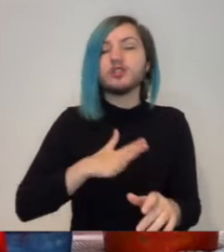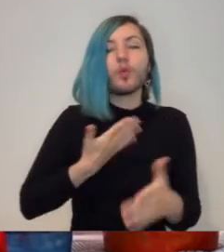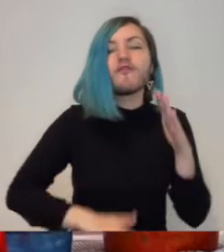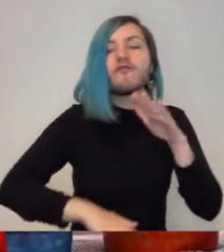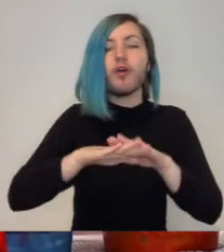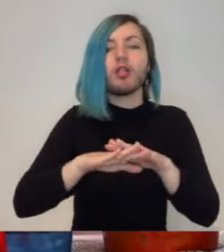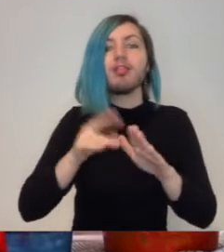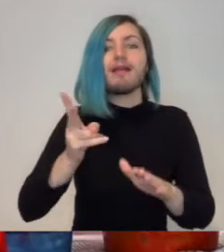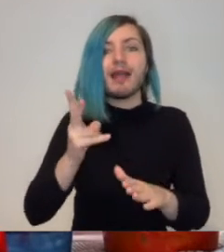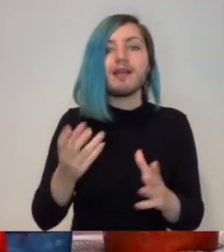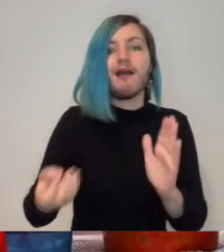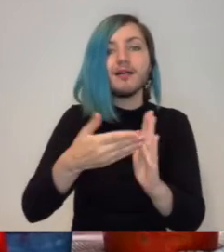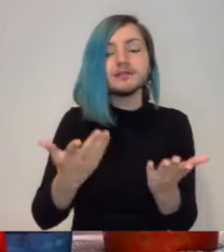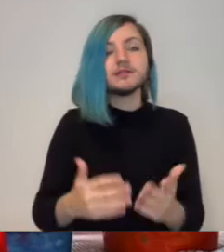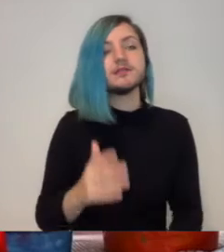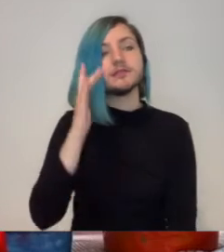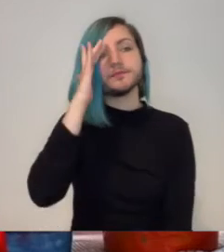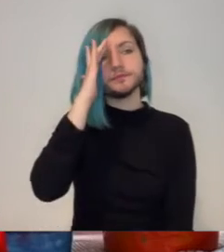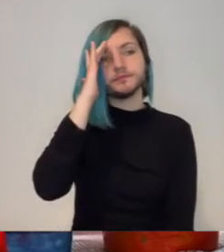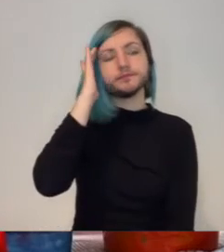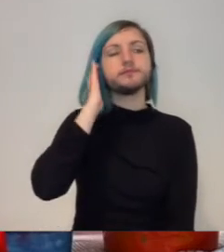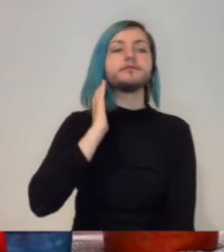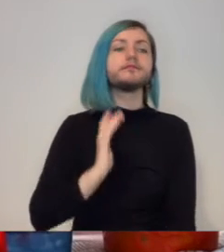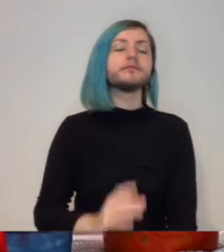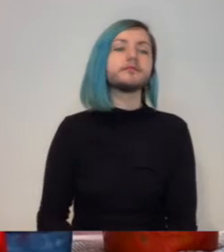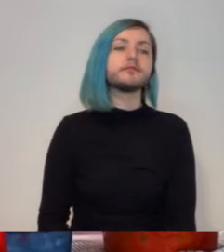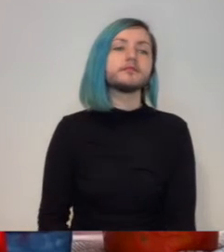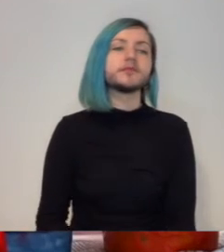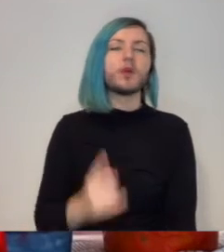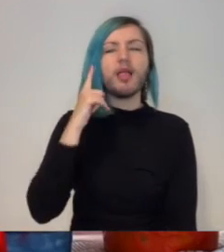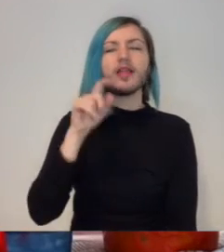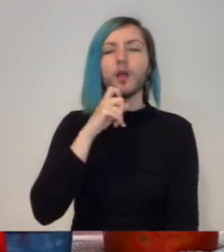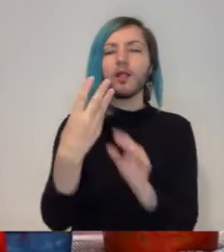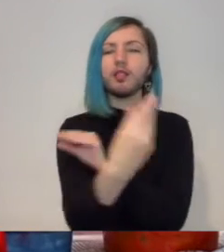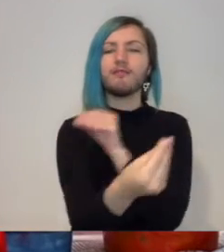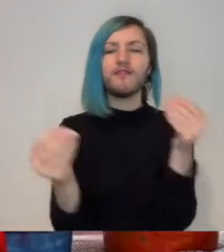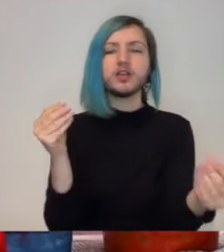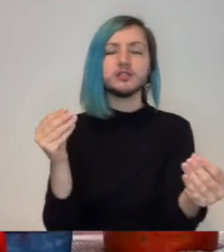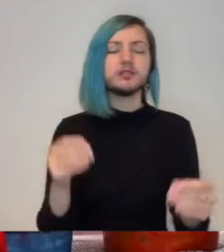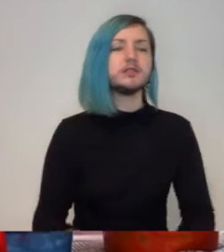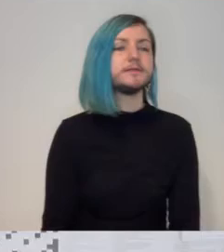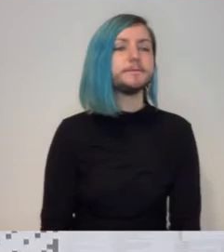thing. So I think I'm going to reverse it.